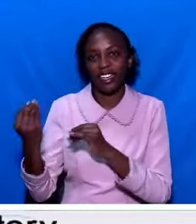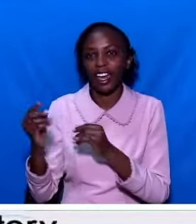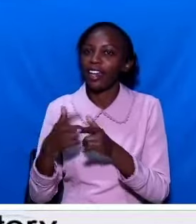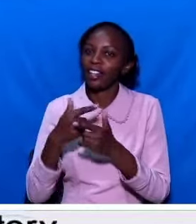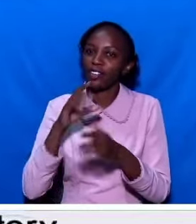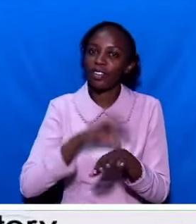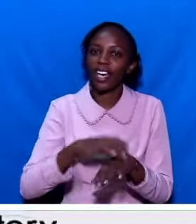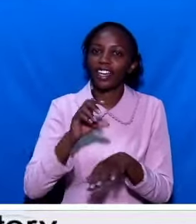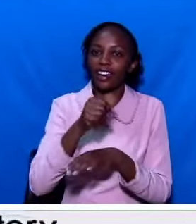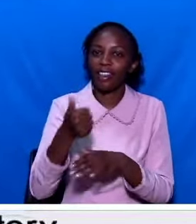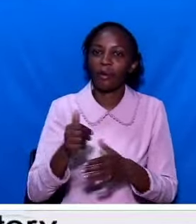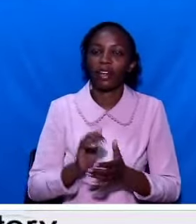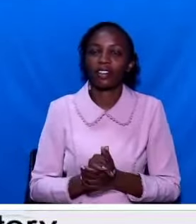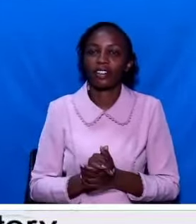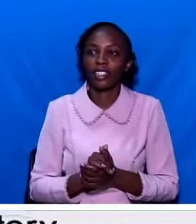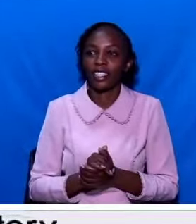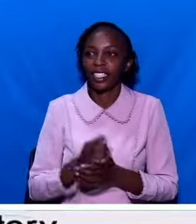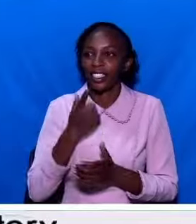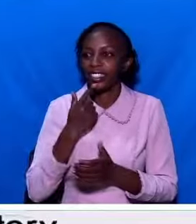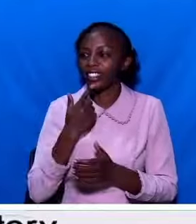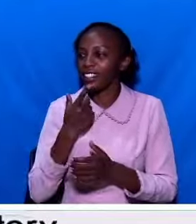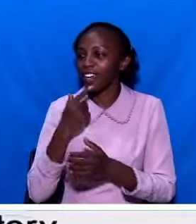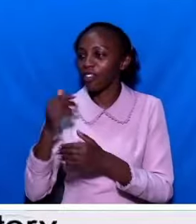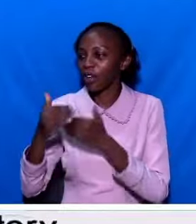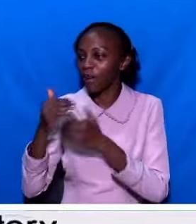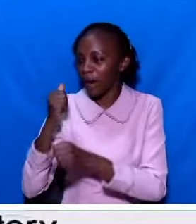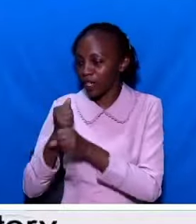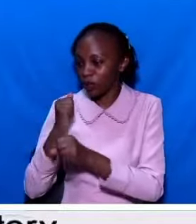one. Tell your neighbor, it's working for your good.